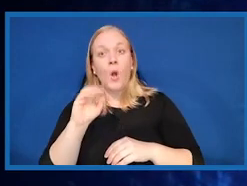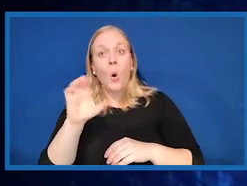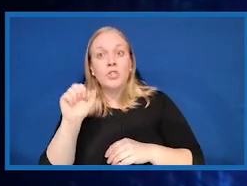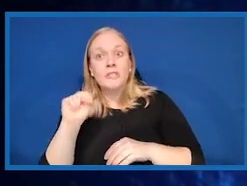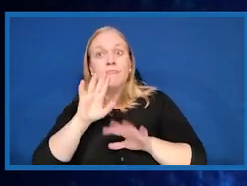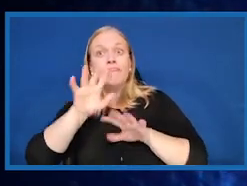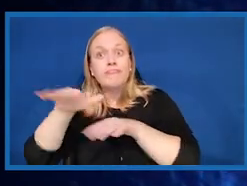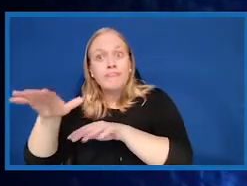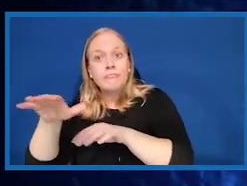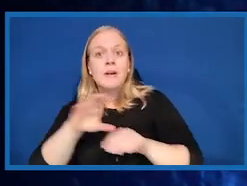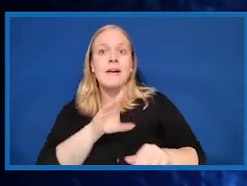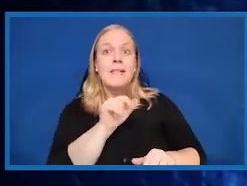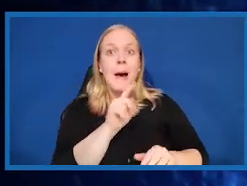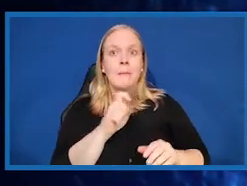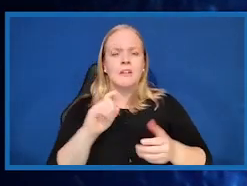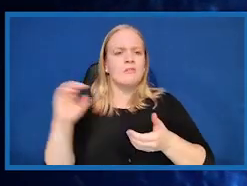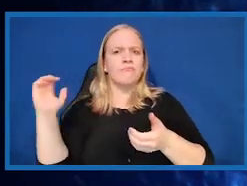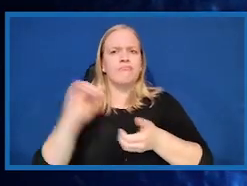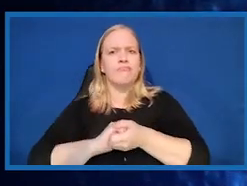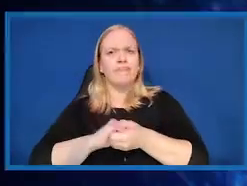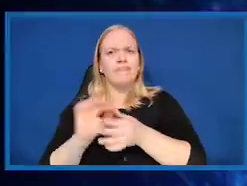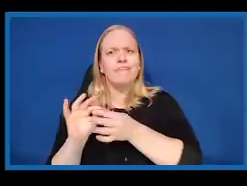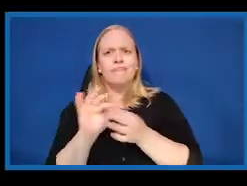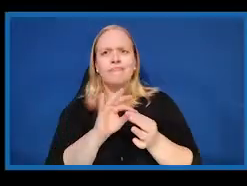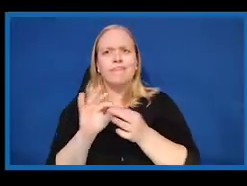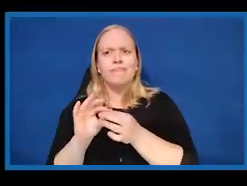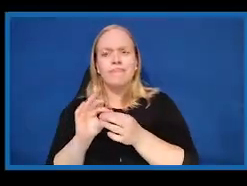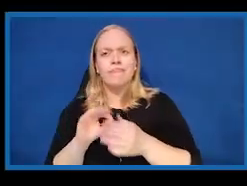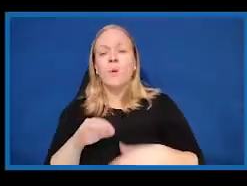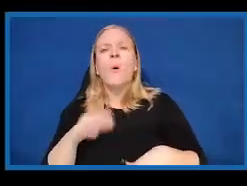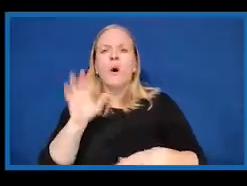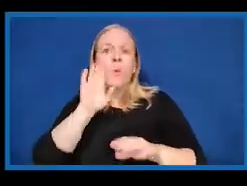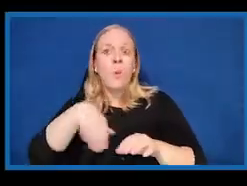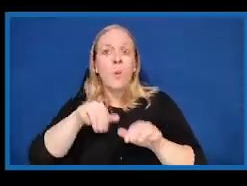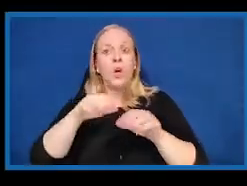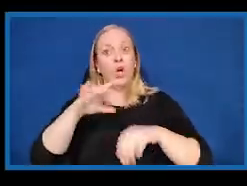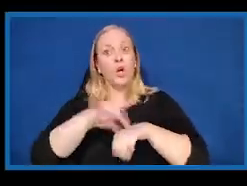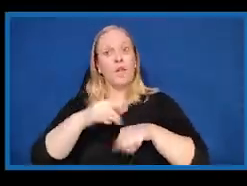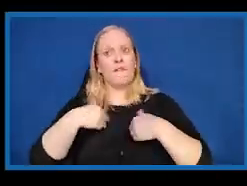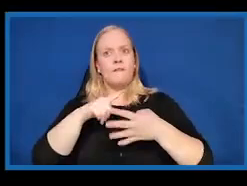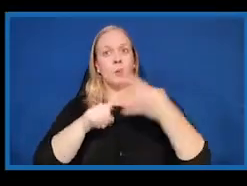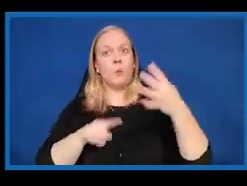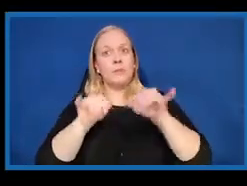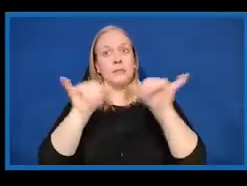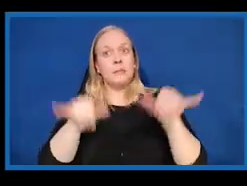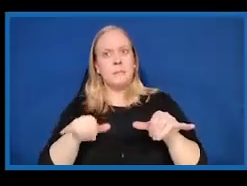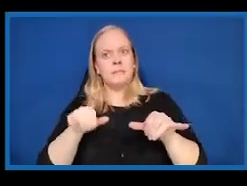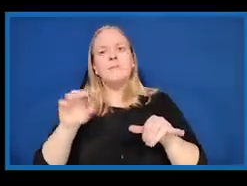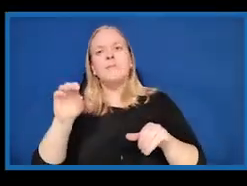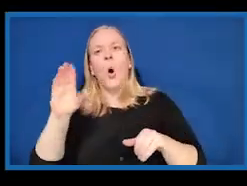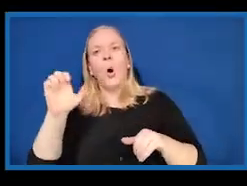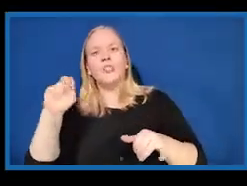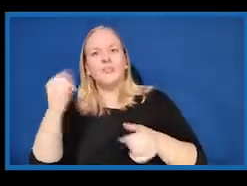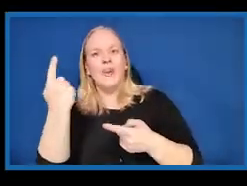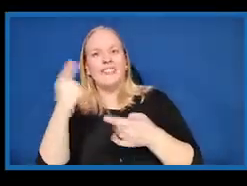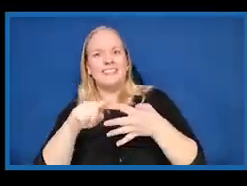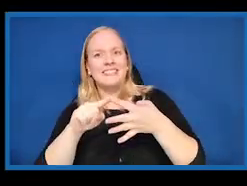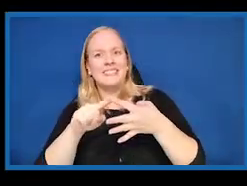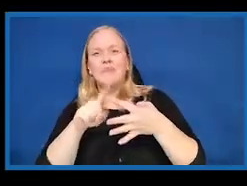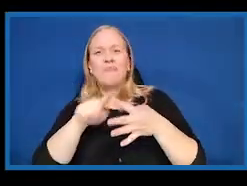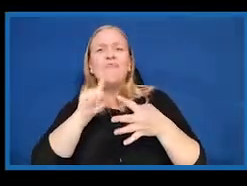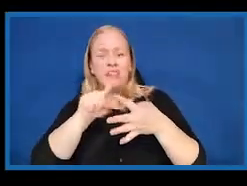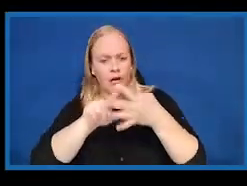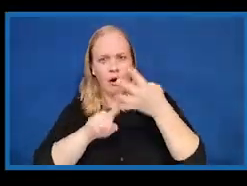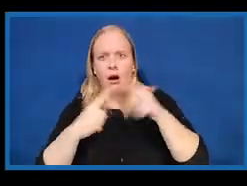interlinked. Ocean is part of the four systems of Earth, and each of them kind of have like a little thing that they're doing, and they're very interlinked through the exchange of